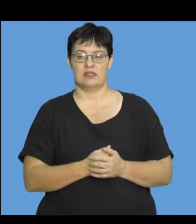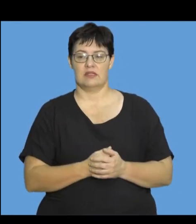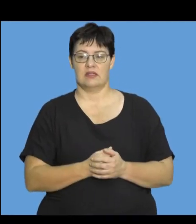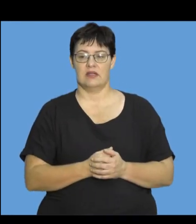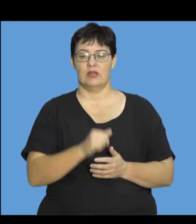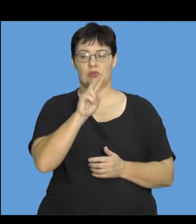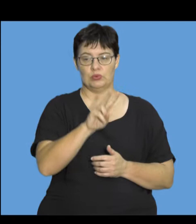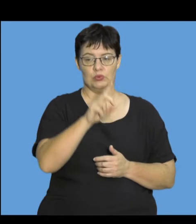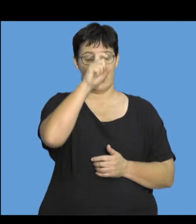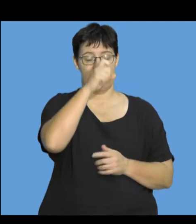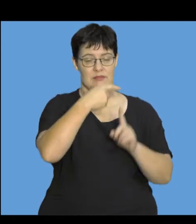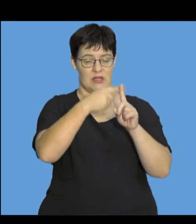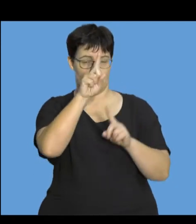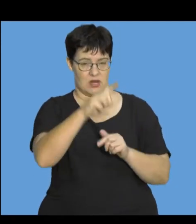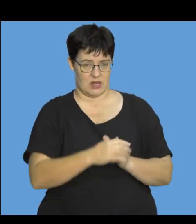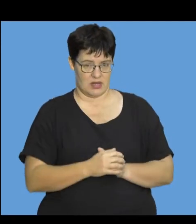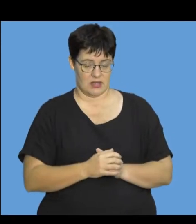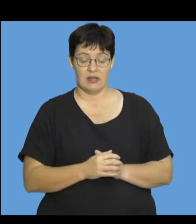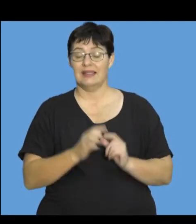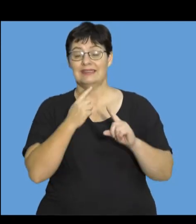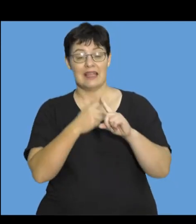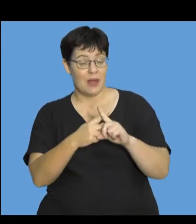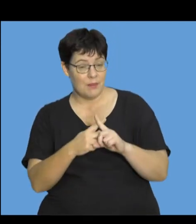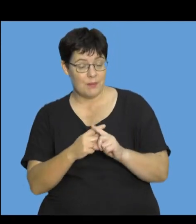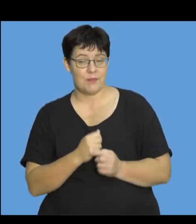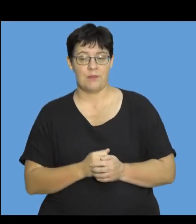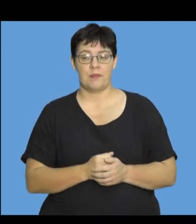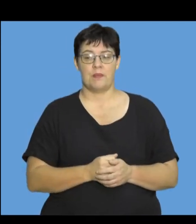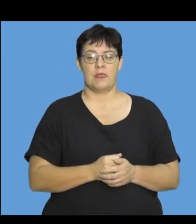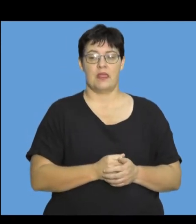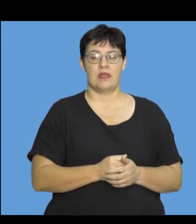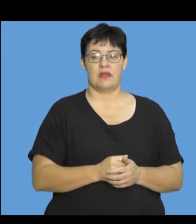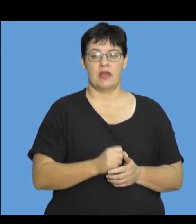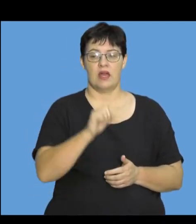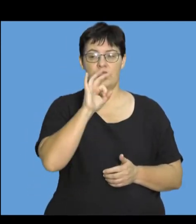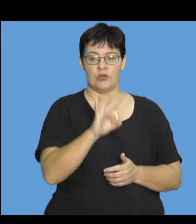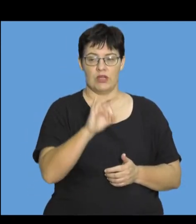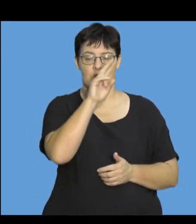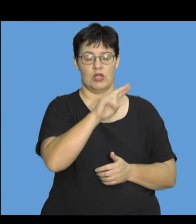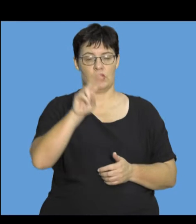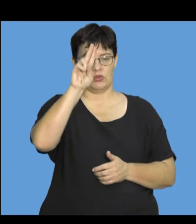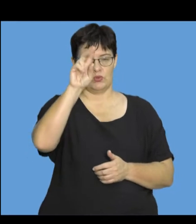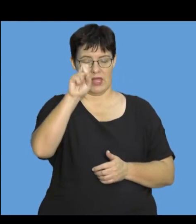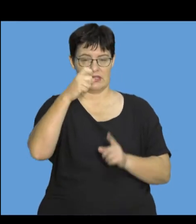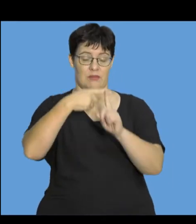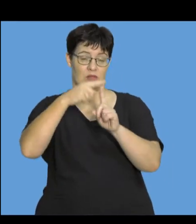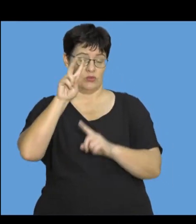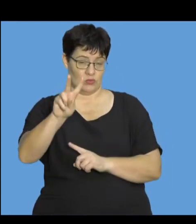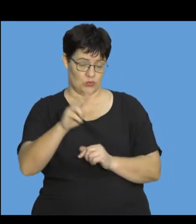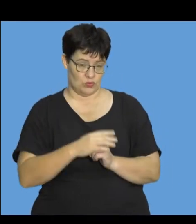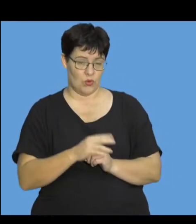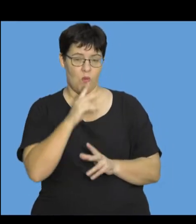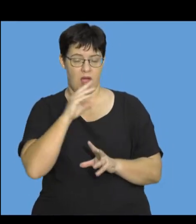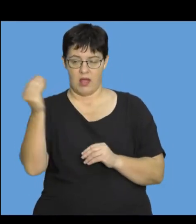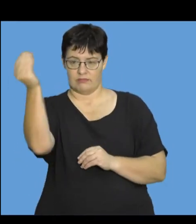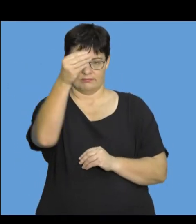of x plus 1 times 3 to the exponent of 2x plus 2, right? Because I'm